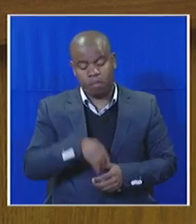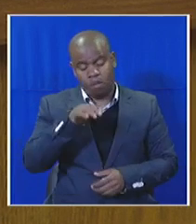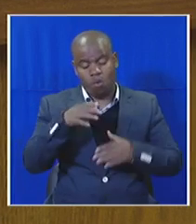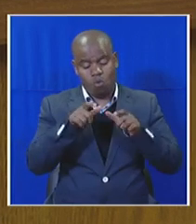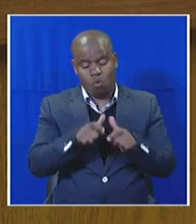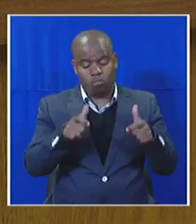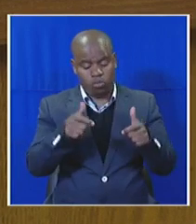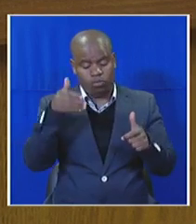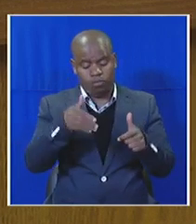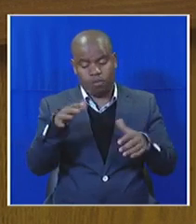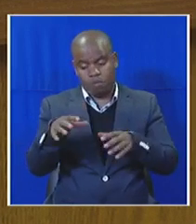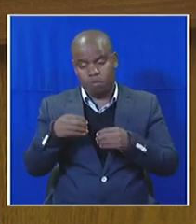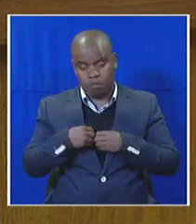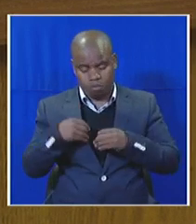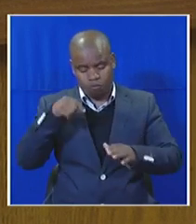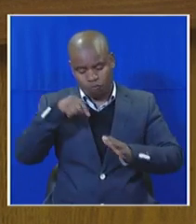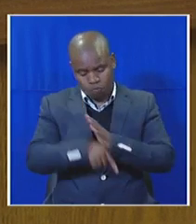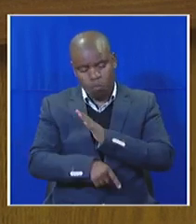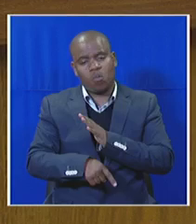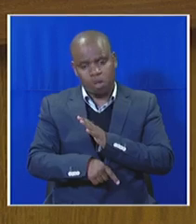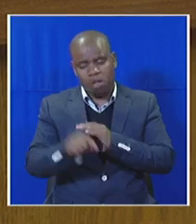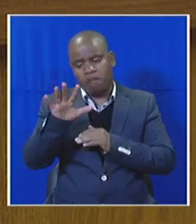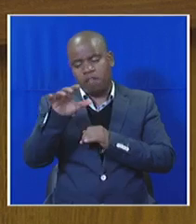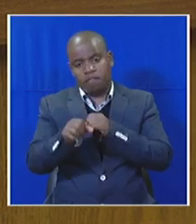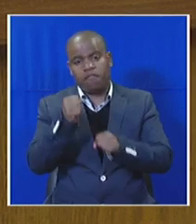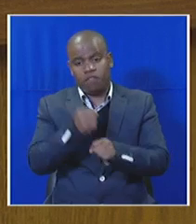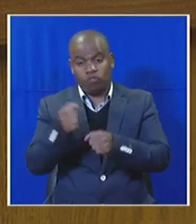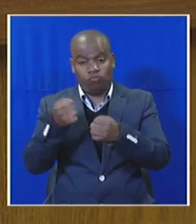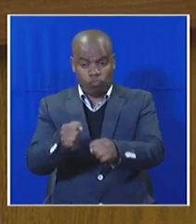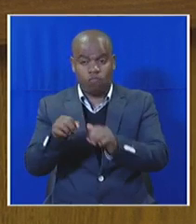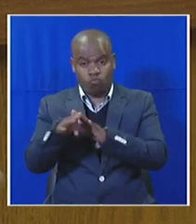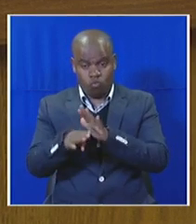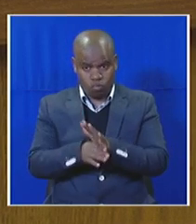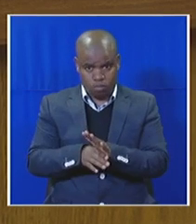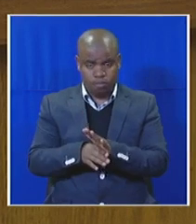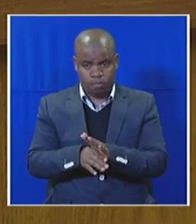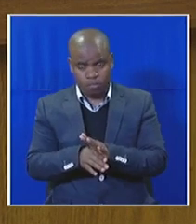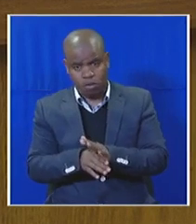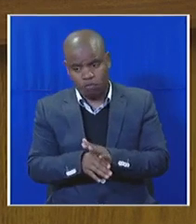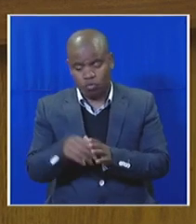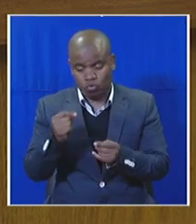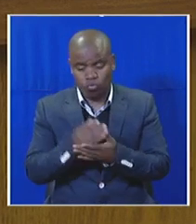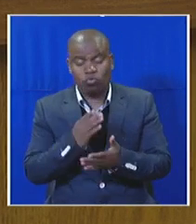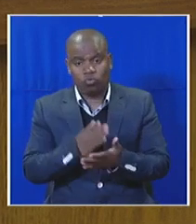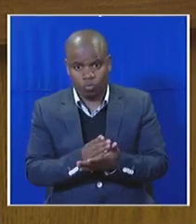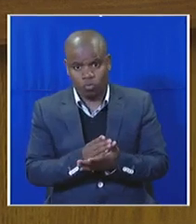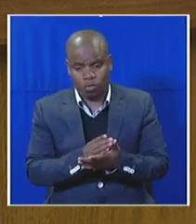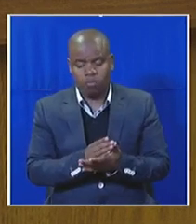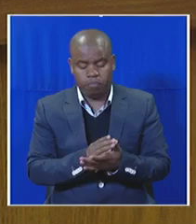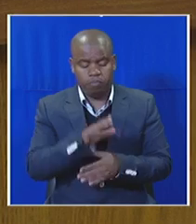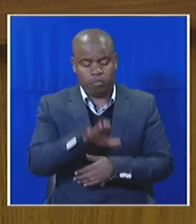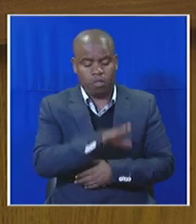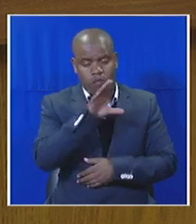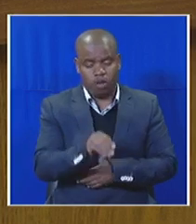adopted a comprehensive 5-year strategic program for cooperation between the Republic of